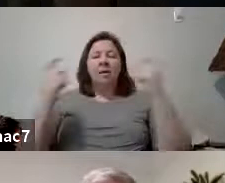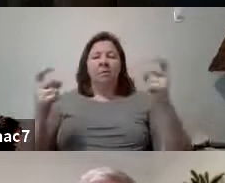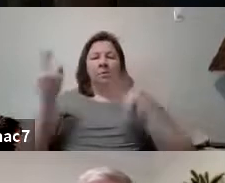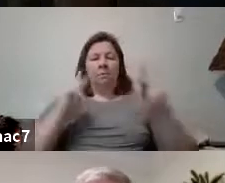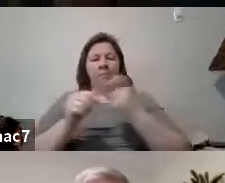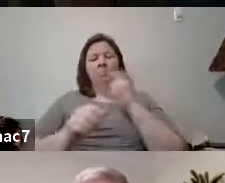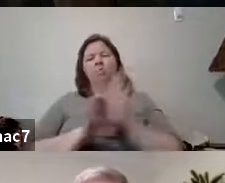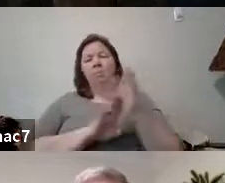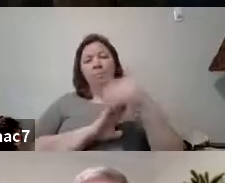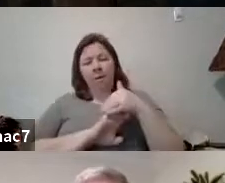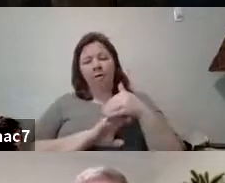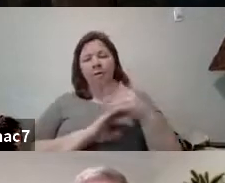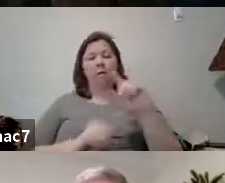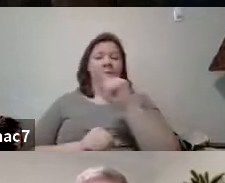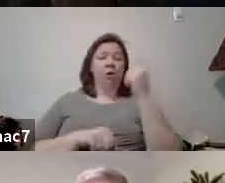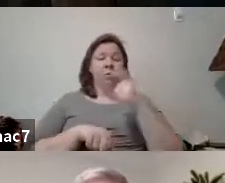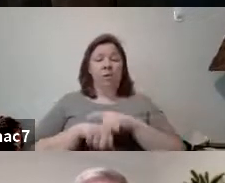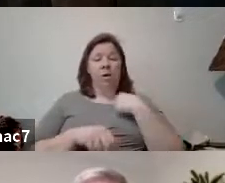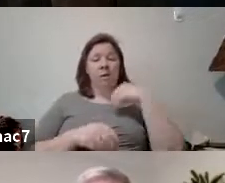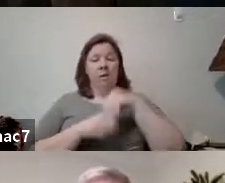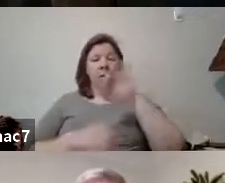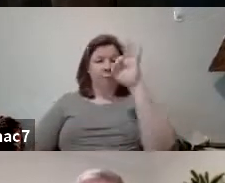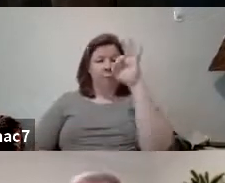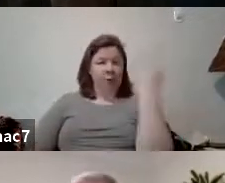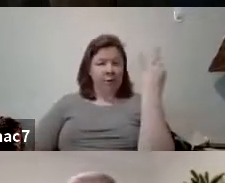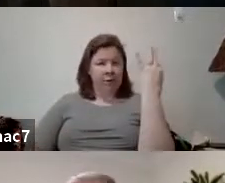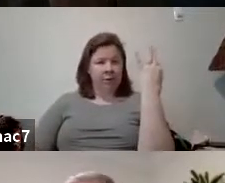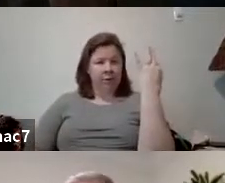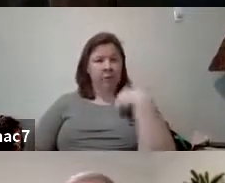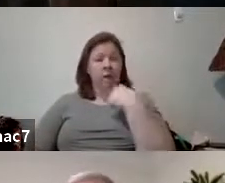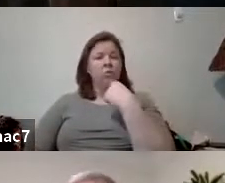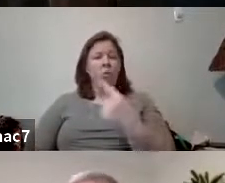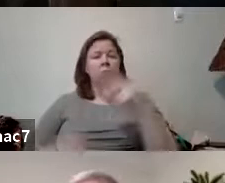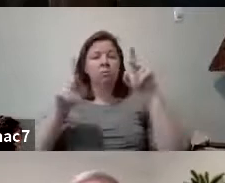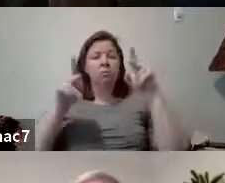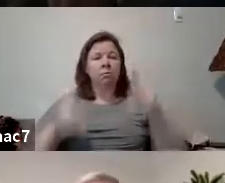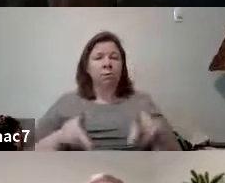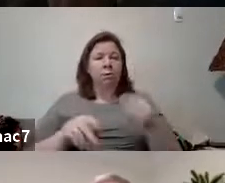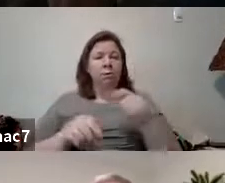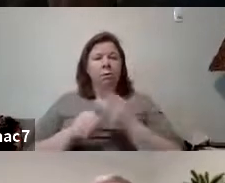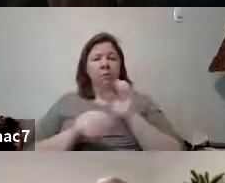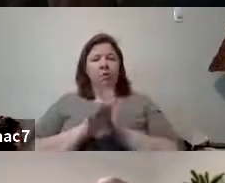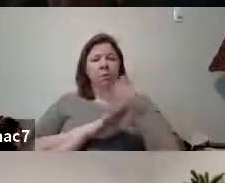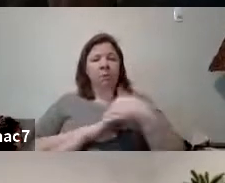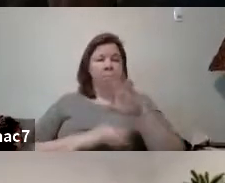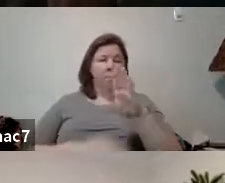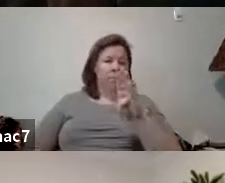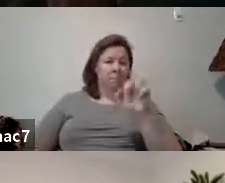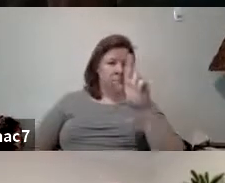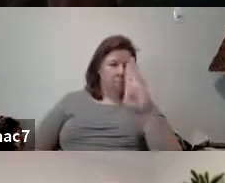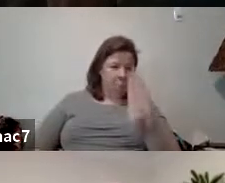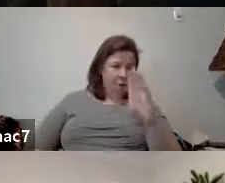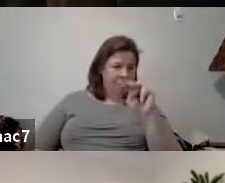In fact, the first time I was in France, and I told a person of someone that was from Jamaica, they were like, Bob Marley, Bob